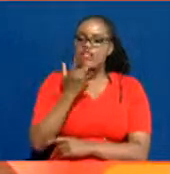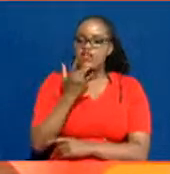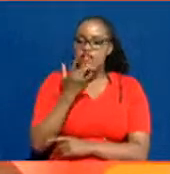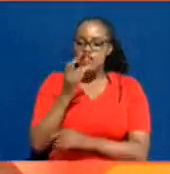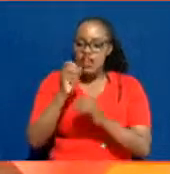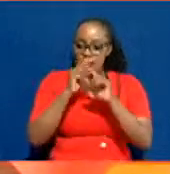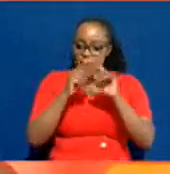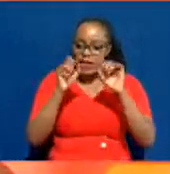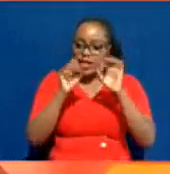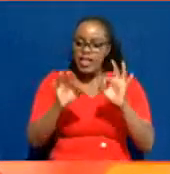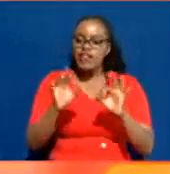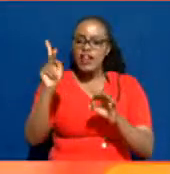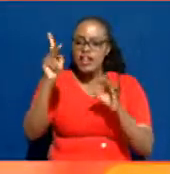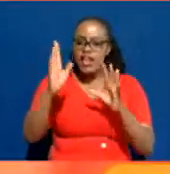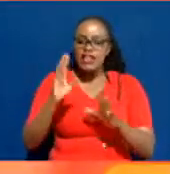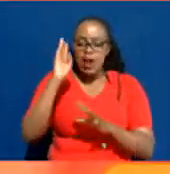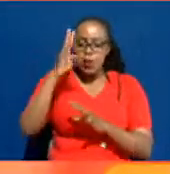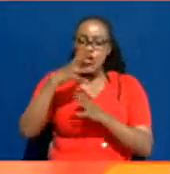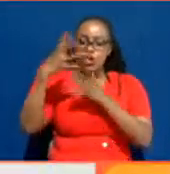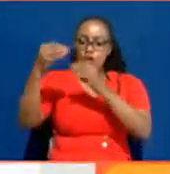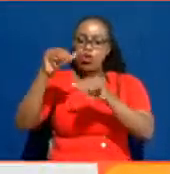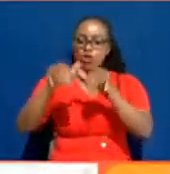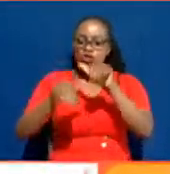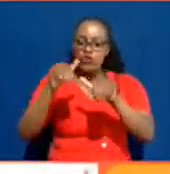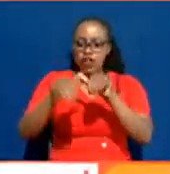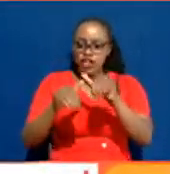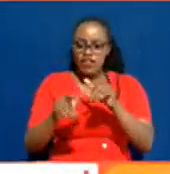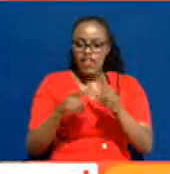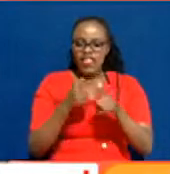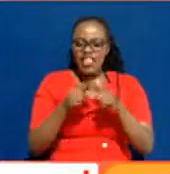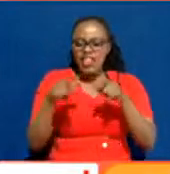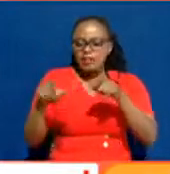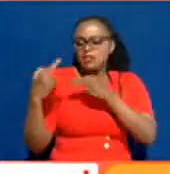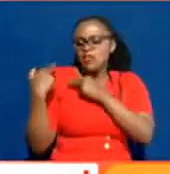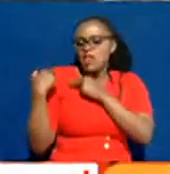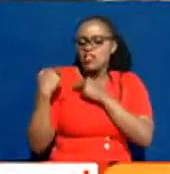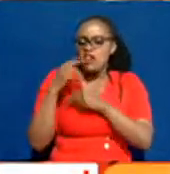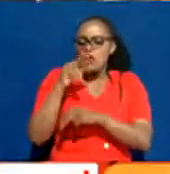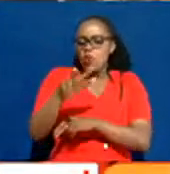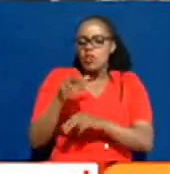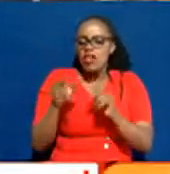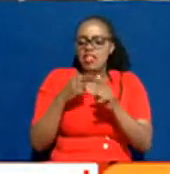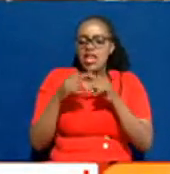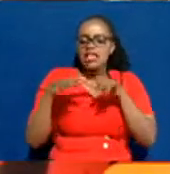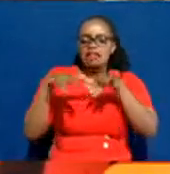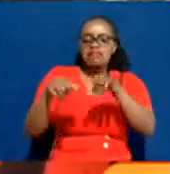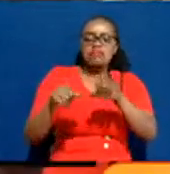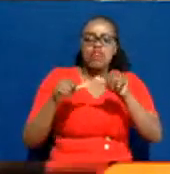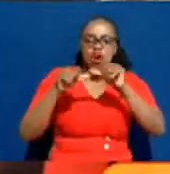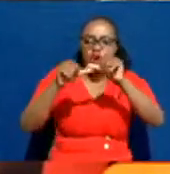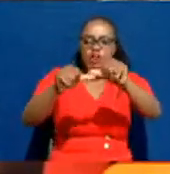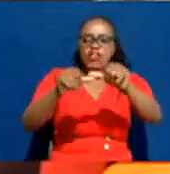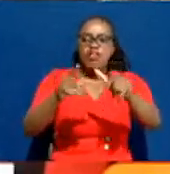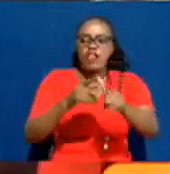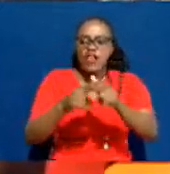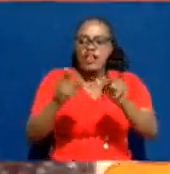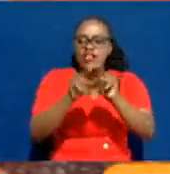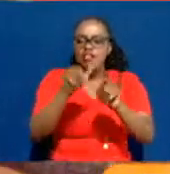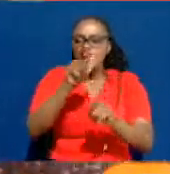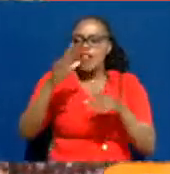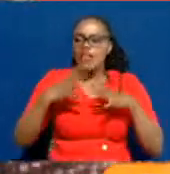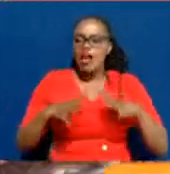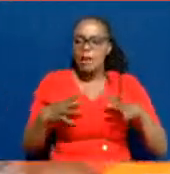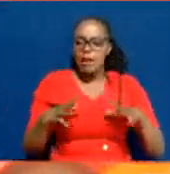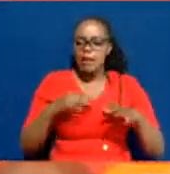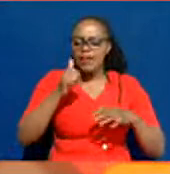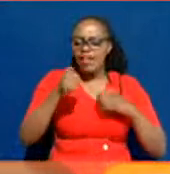Lakini kama mkienda tena kwa uchaguzi na sasa itakuwa wao ambao waliiba ndio wanakaa pale wameweka tena wale wawezi wenzao upande